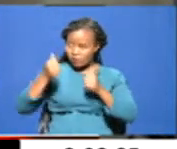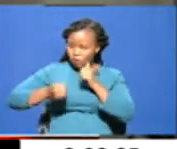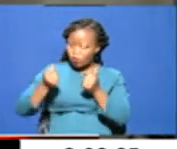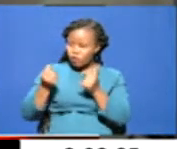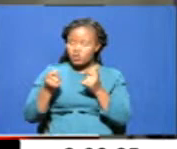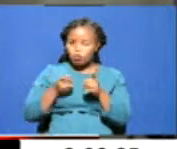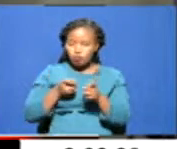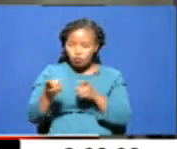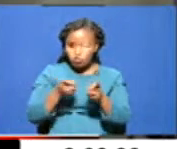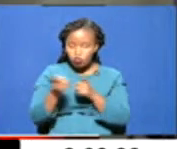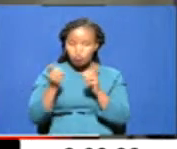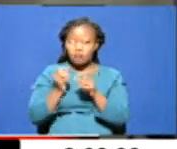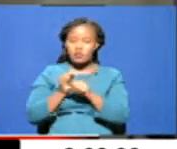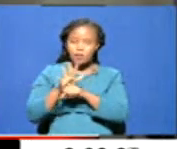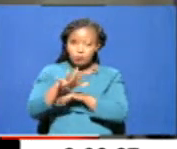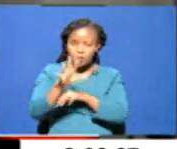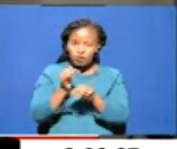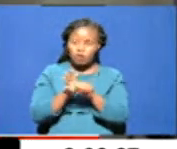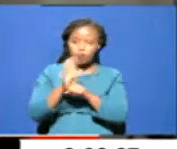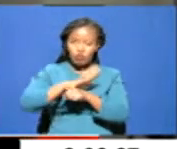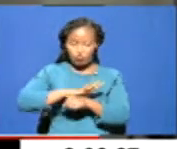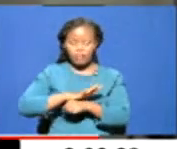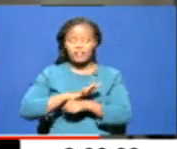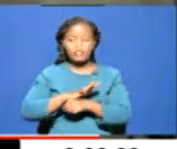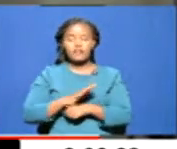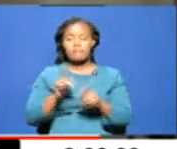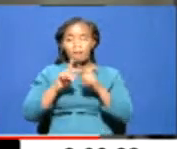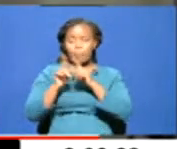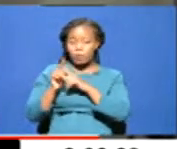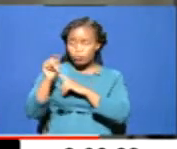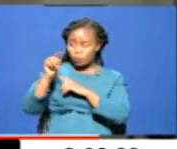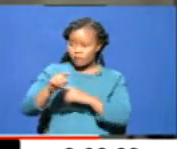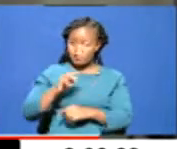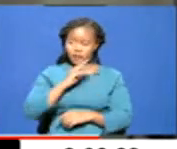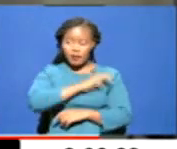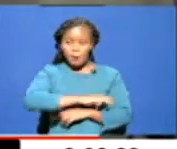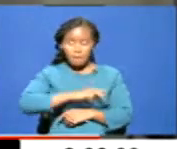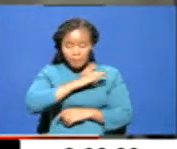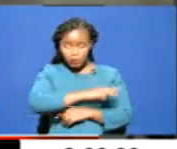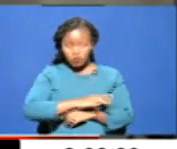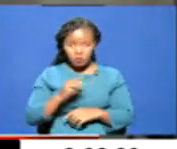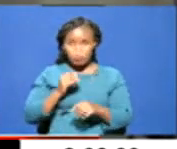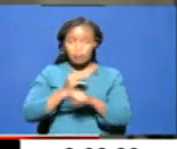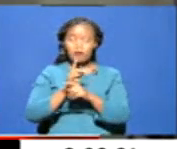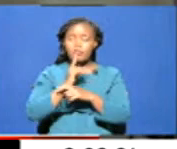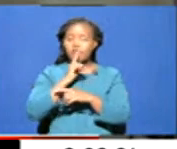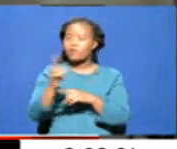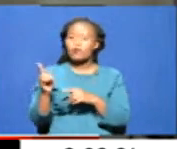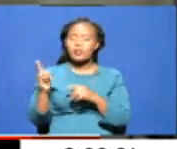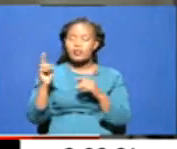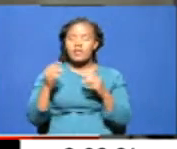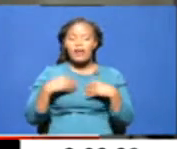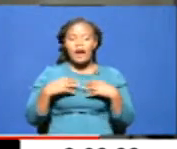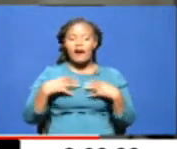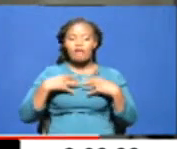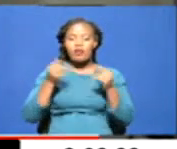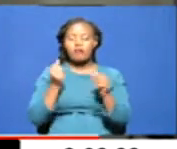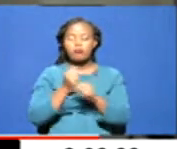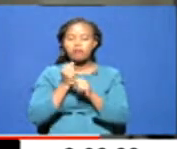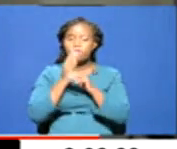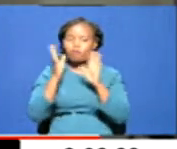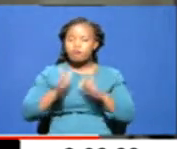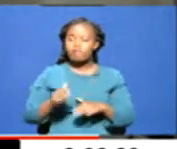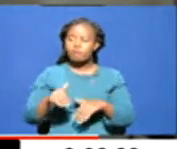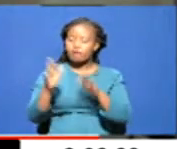national catastrophe. That mission of enforcing public health measures was not